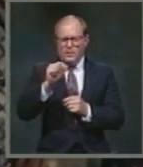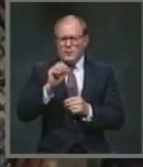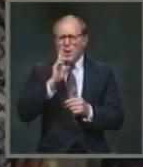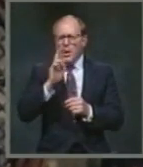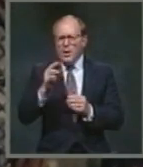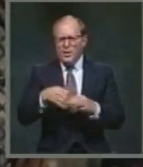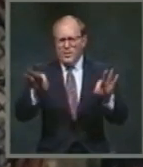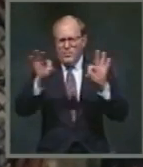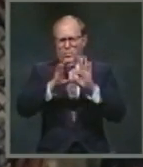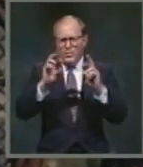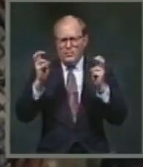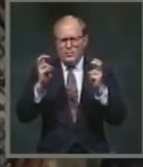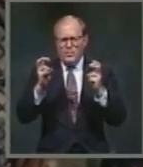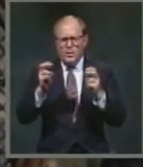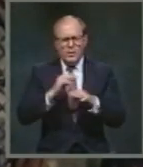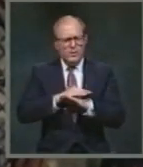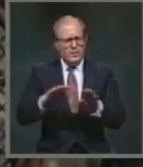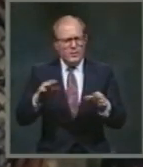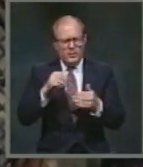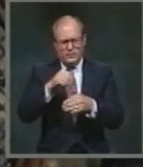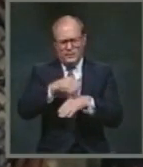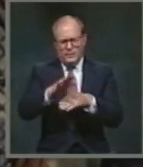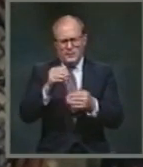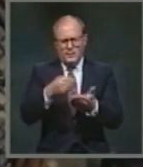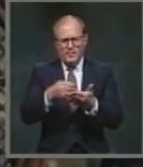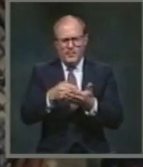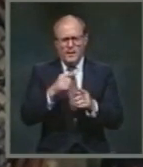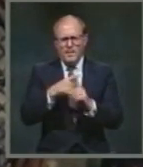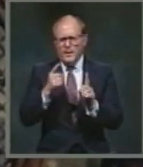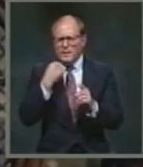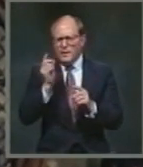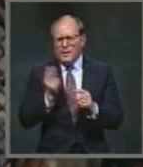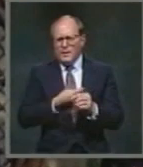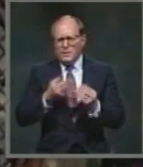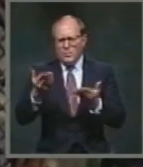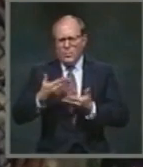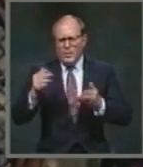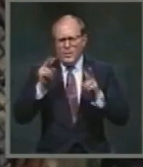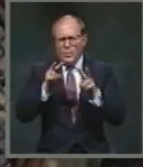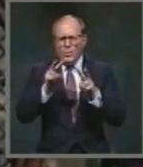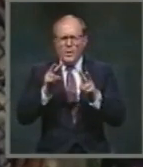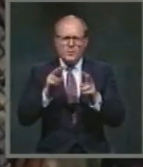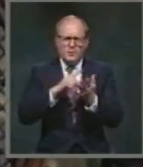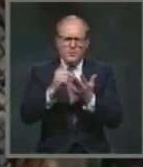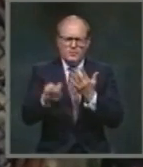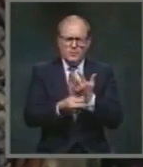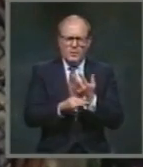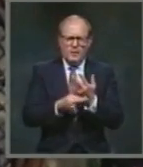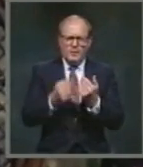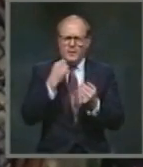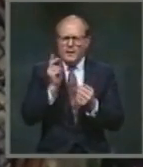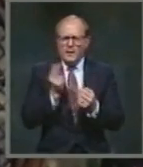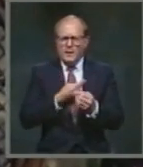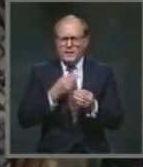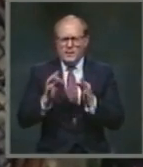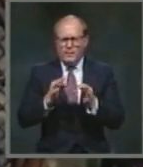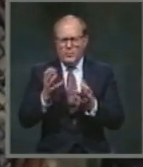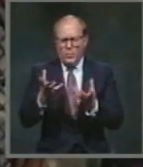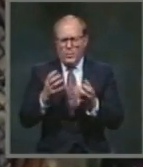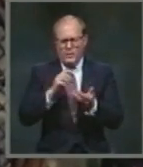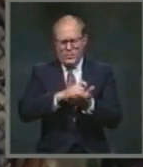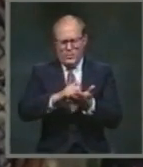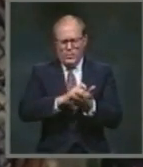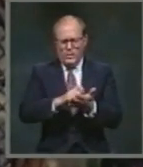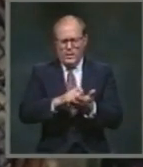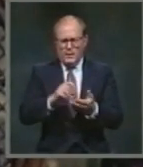money, but please, would you tell us on what station you received the program, and be sure to tell us whether you want the transcript